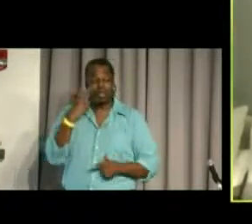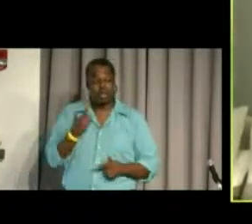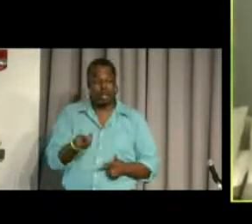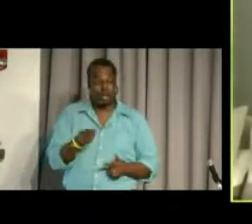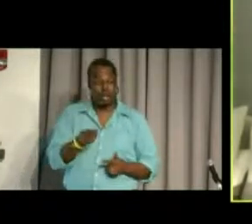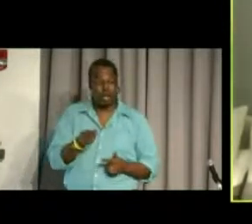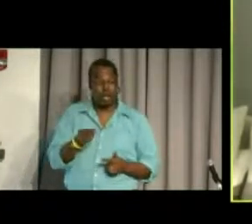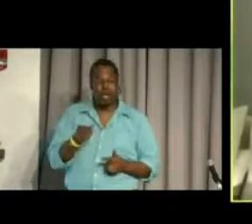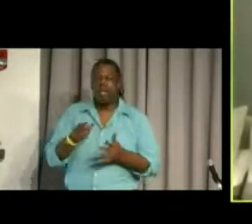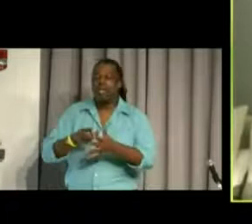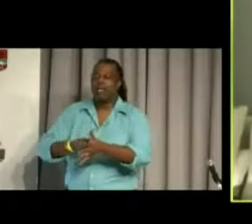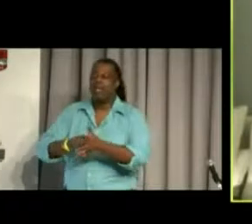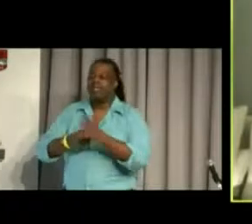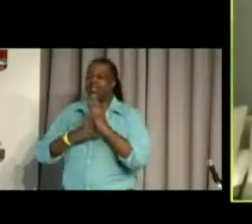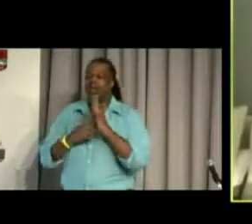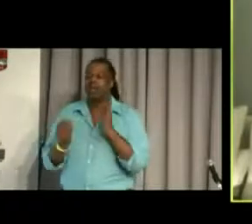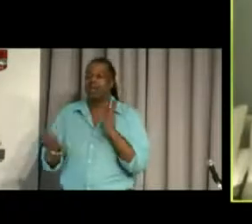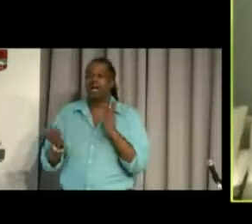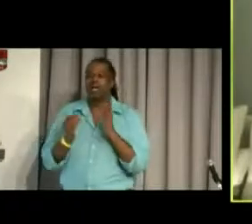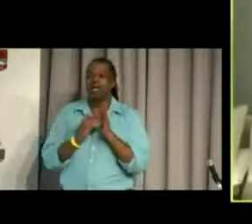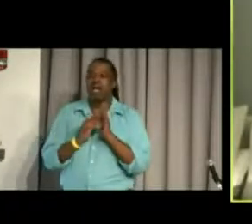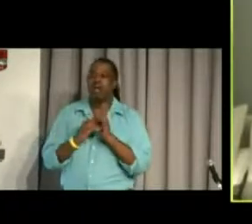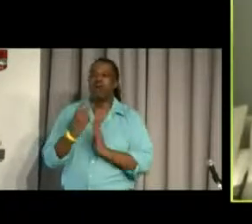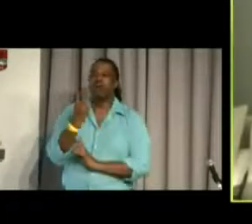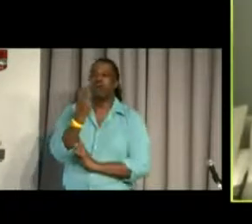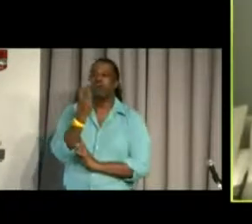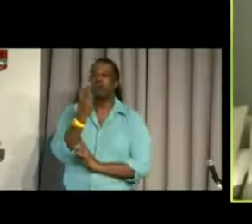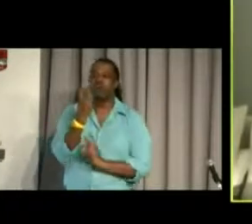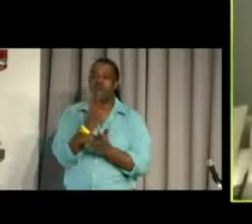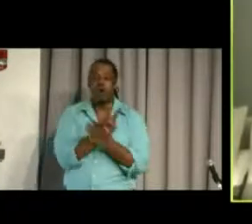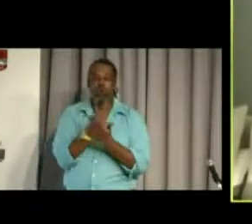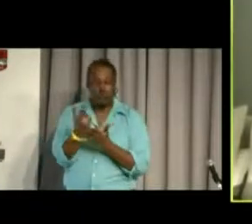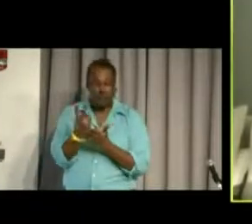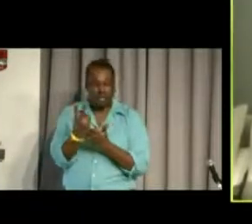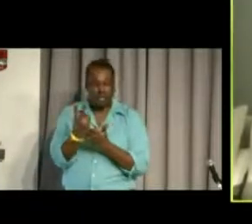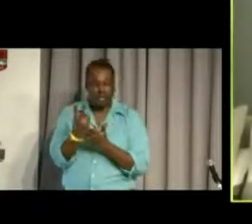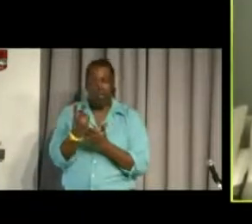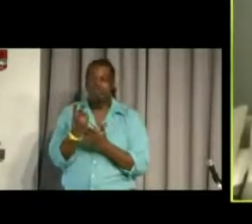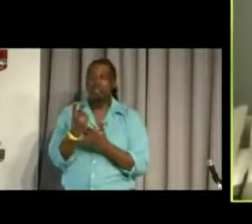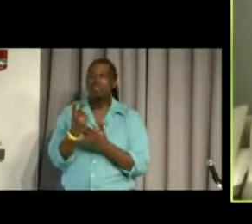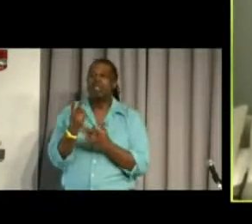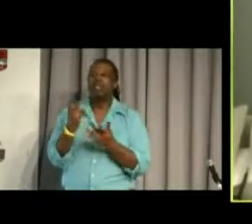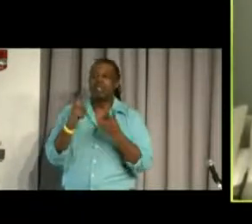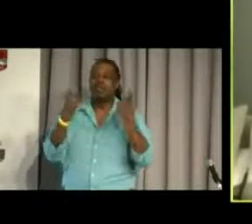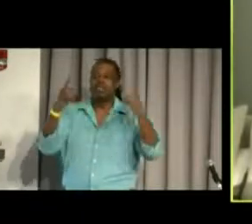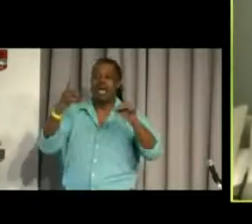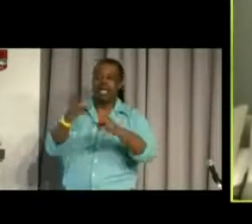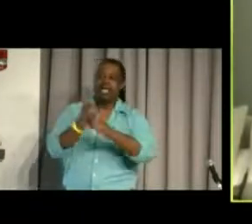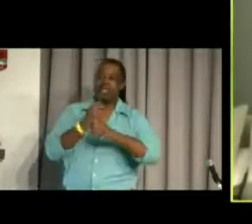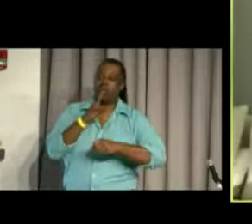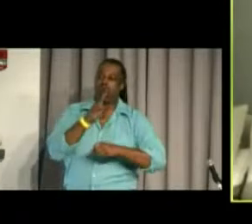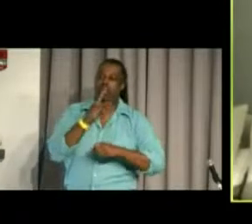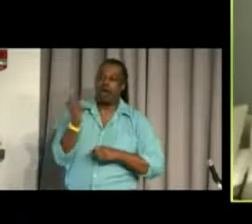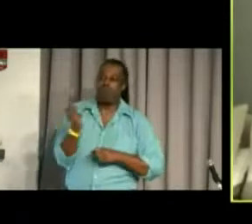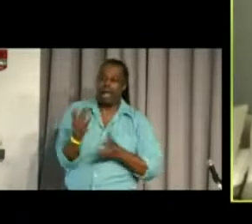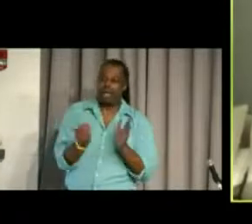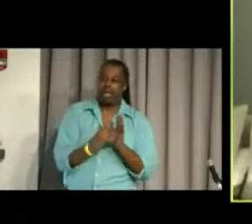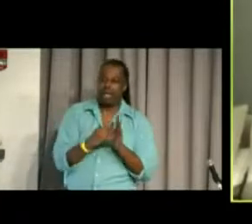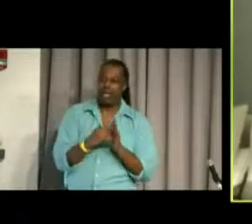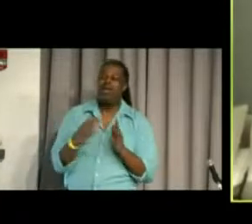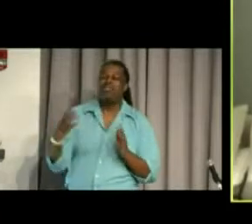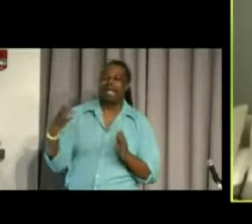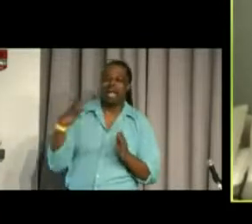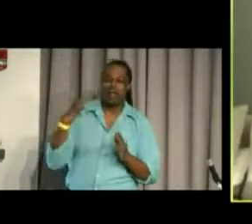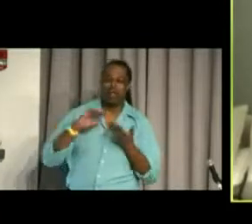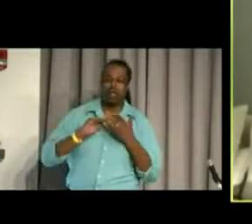that it took another 2 more weeks before water was even restored to the city, capital city of Jackson.